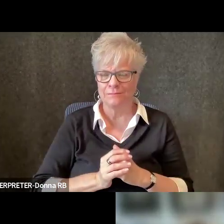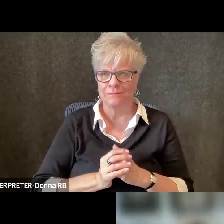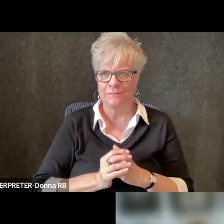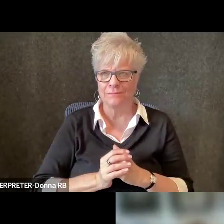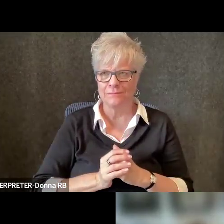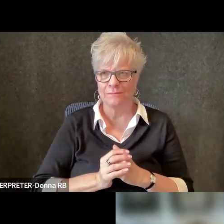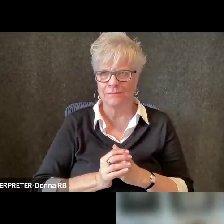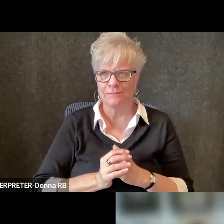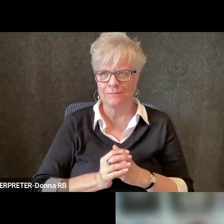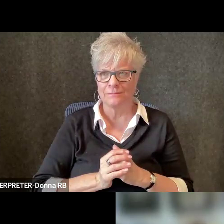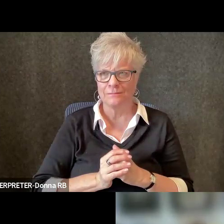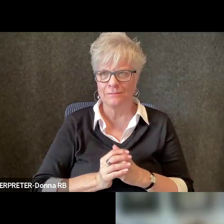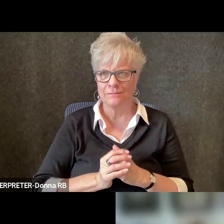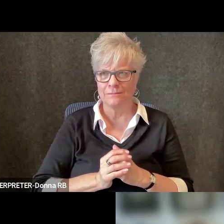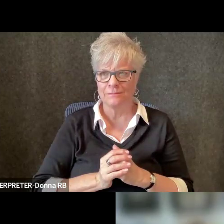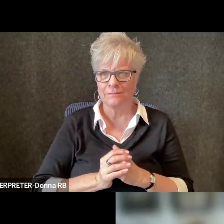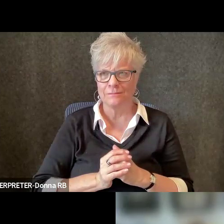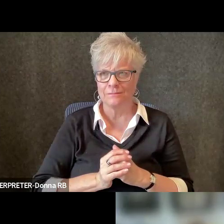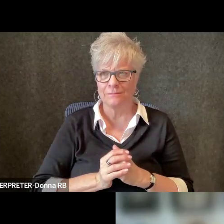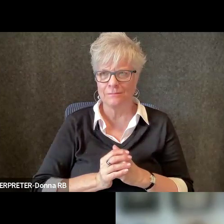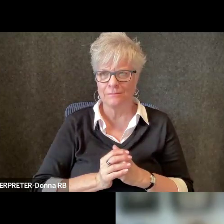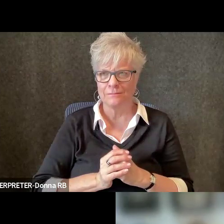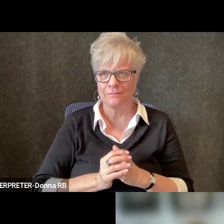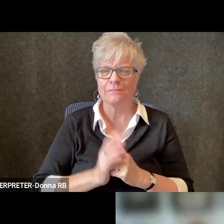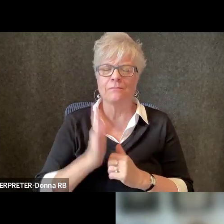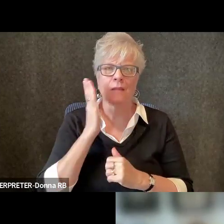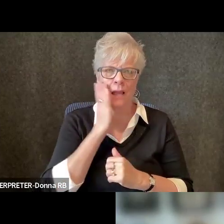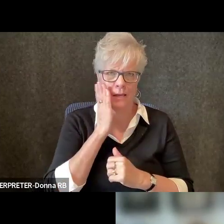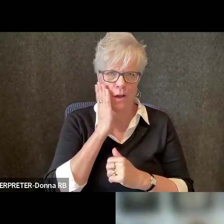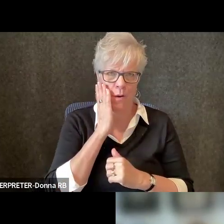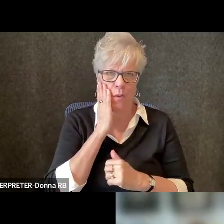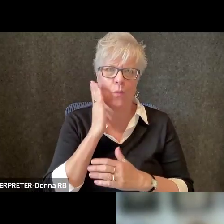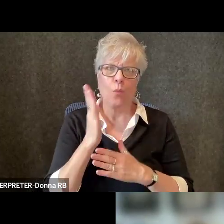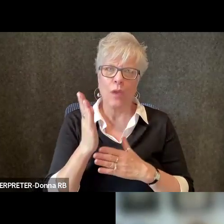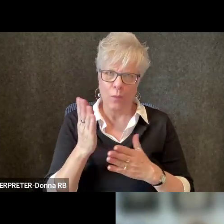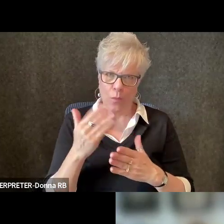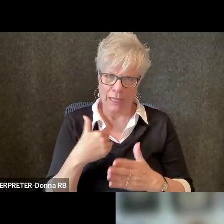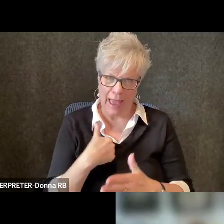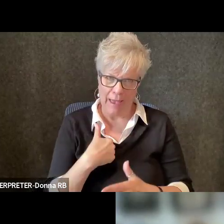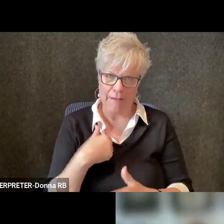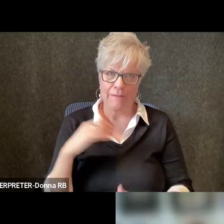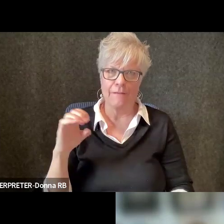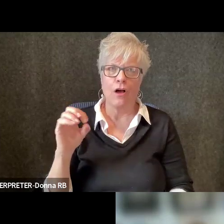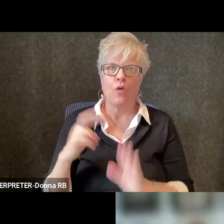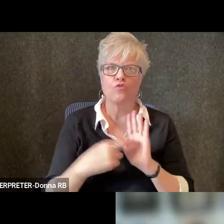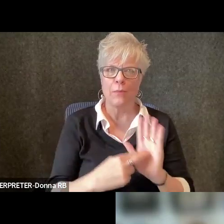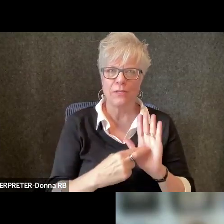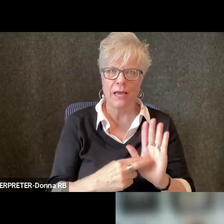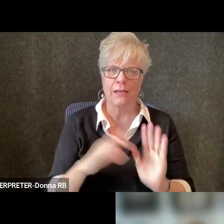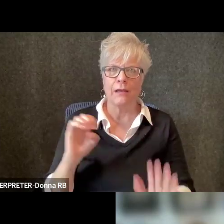I know that we will probably get Elizabeth Wilson, Representative Elizabeth